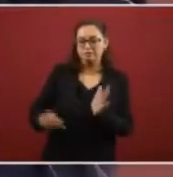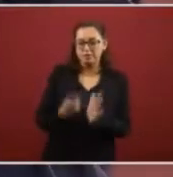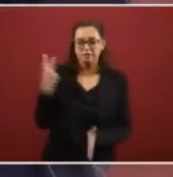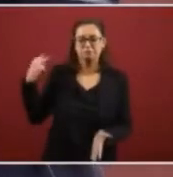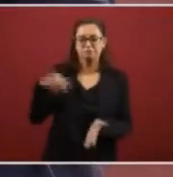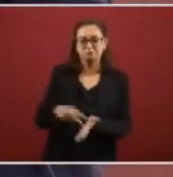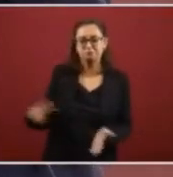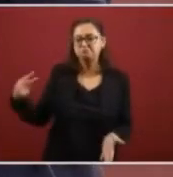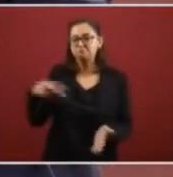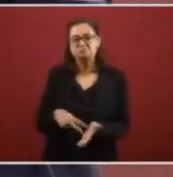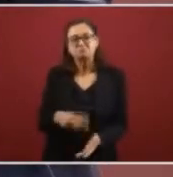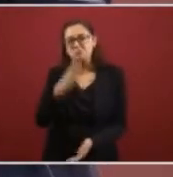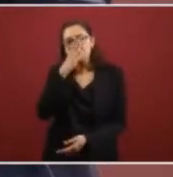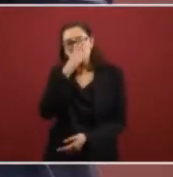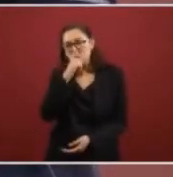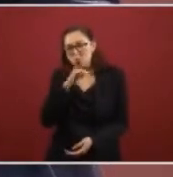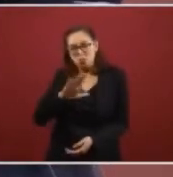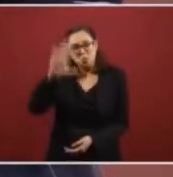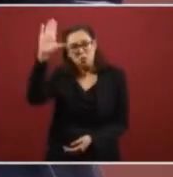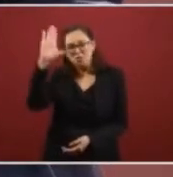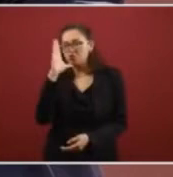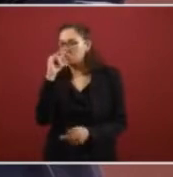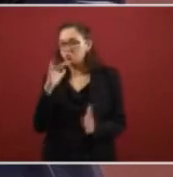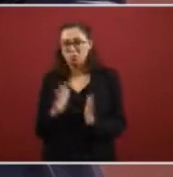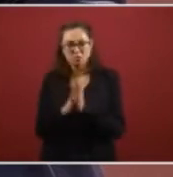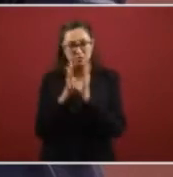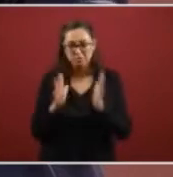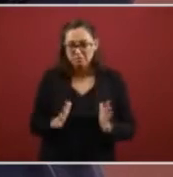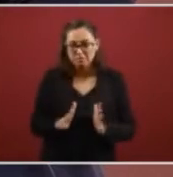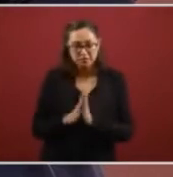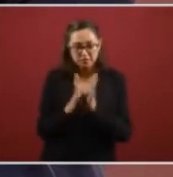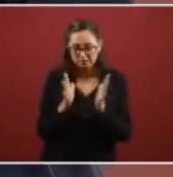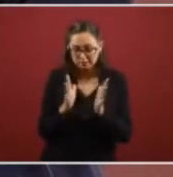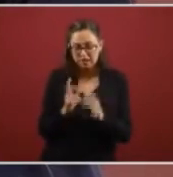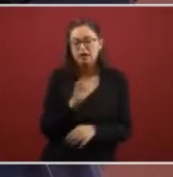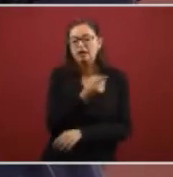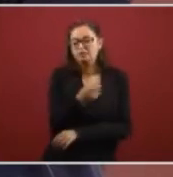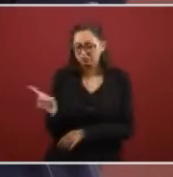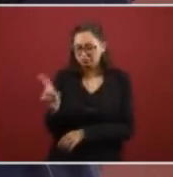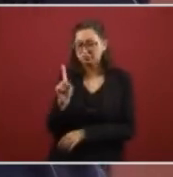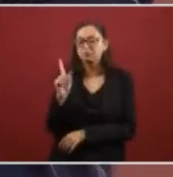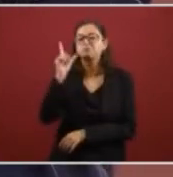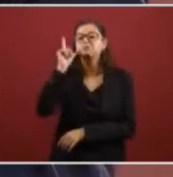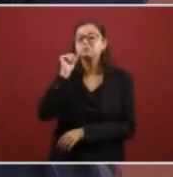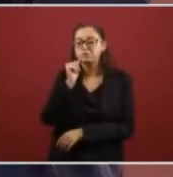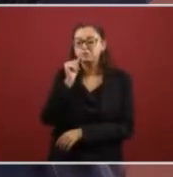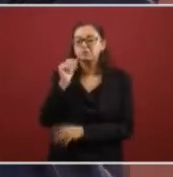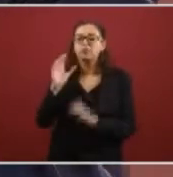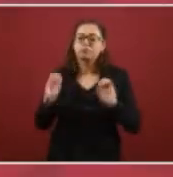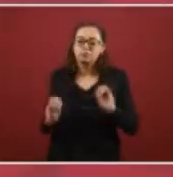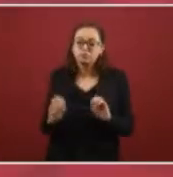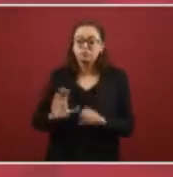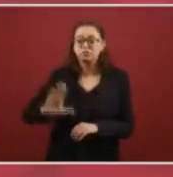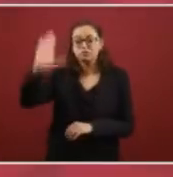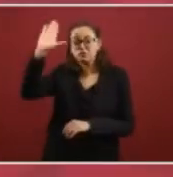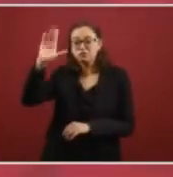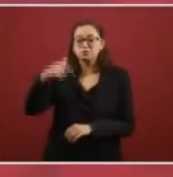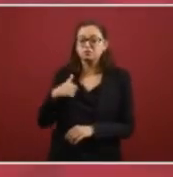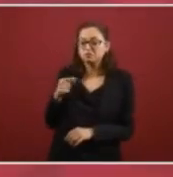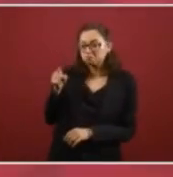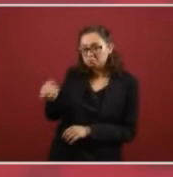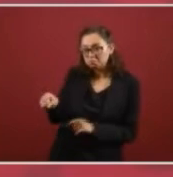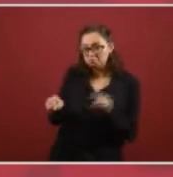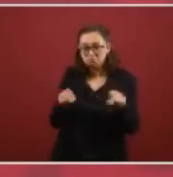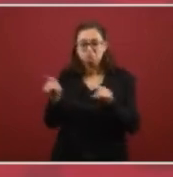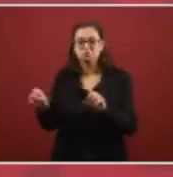But the ones that have been here a long time and that they have never asked any questions, or they've raised their hands and